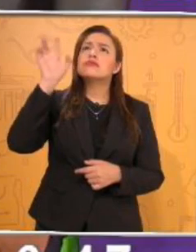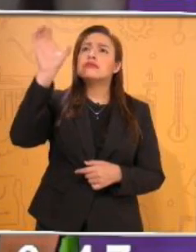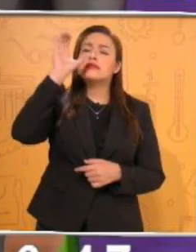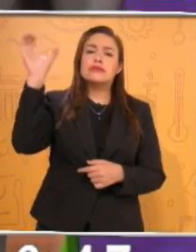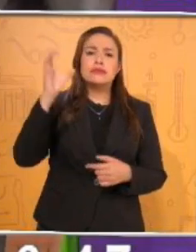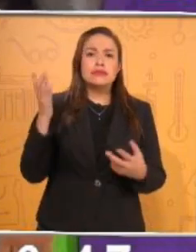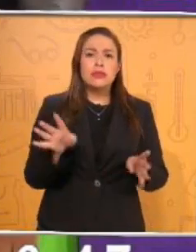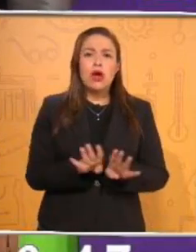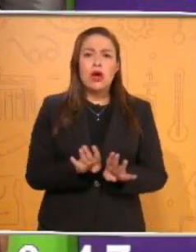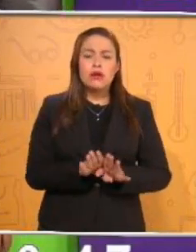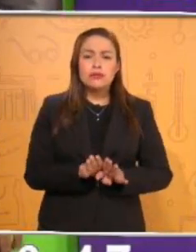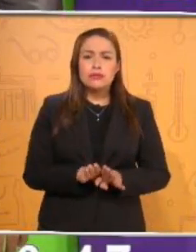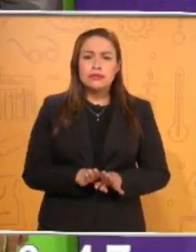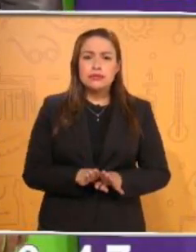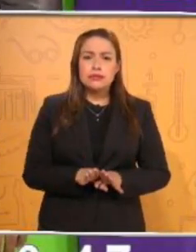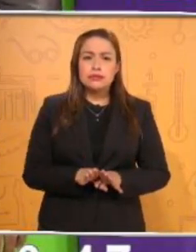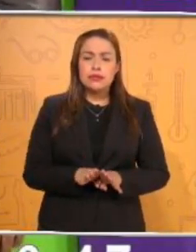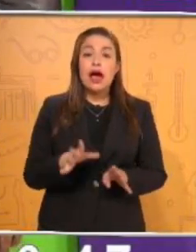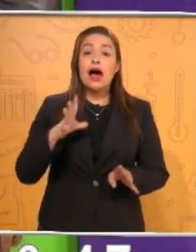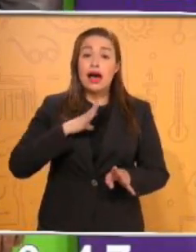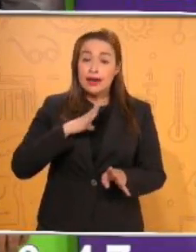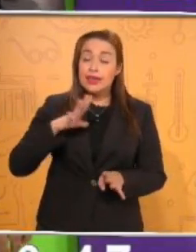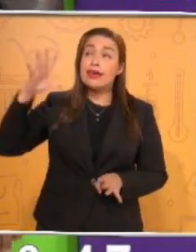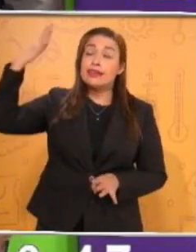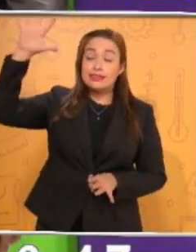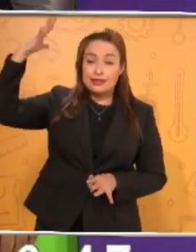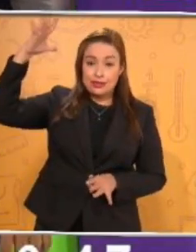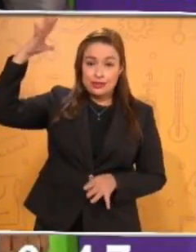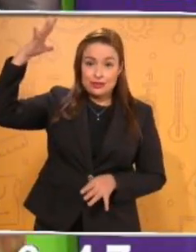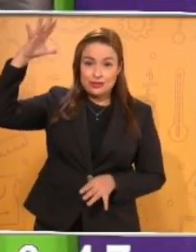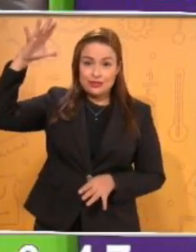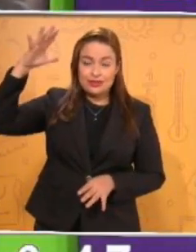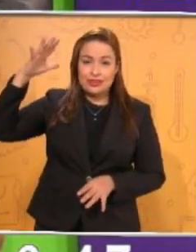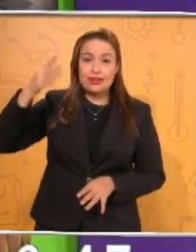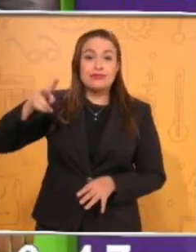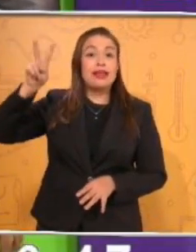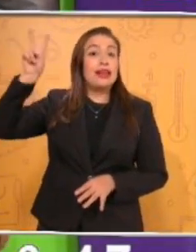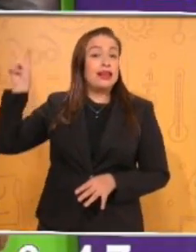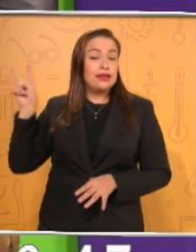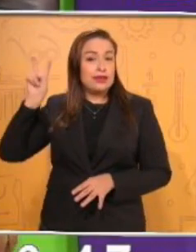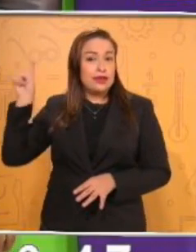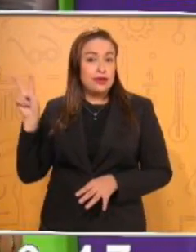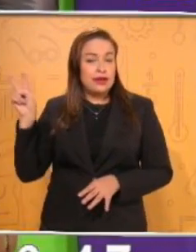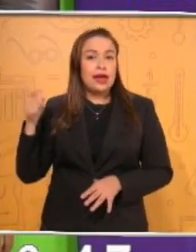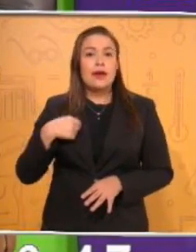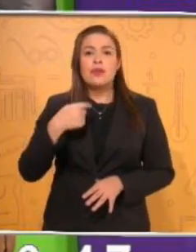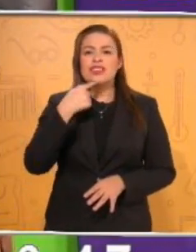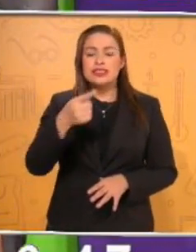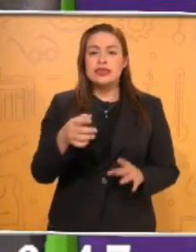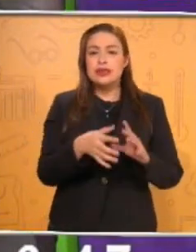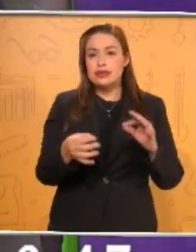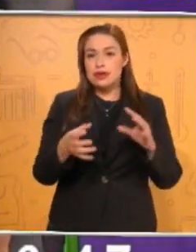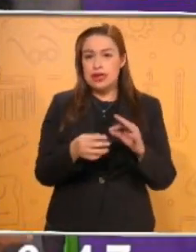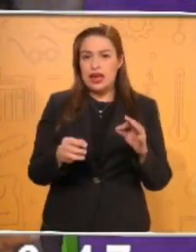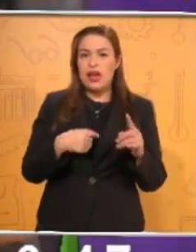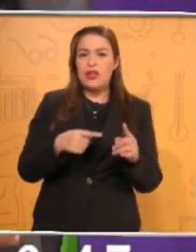It was sunny. Last Friday, we talked about the weather conditions.